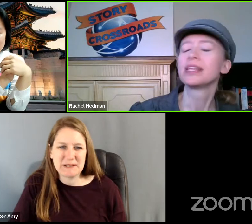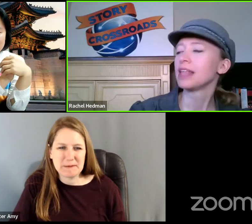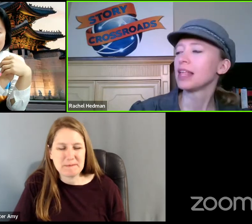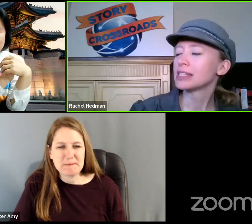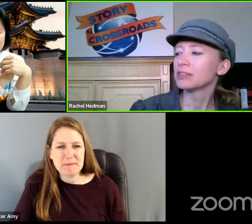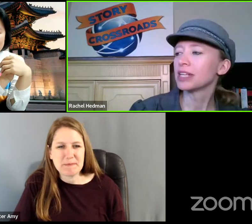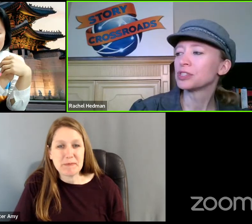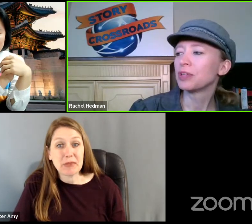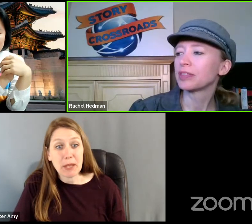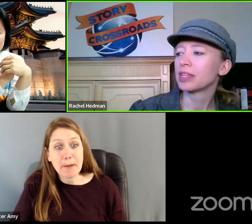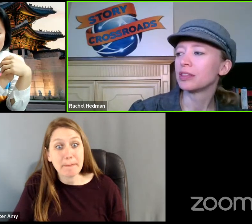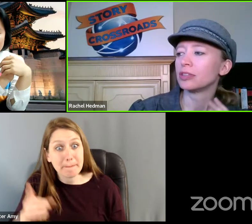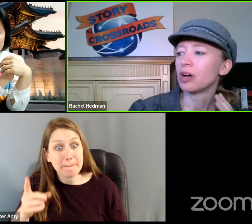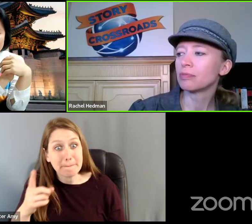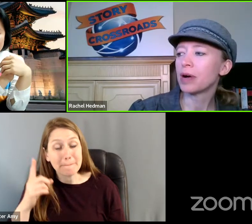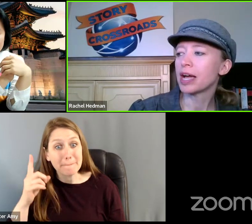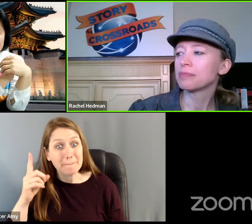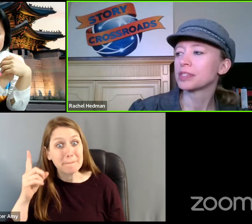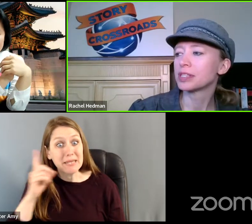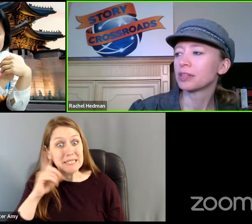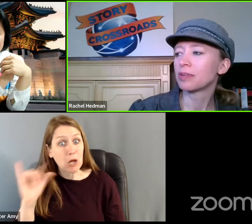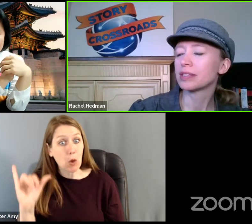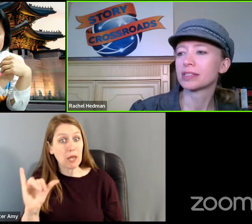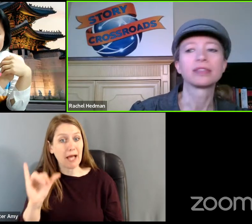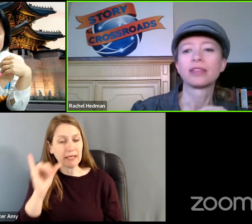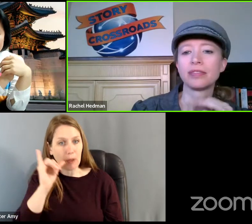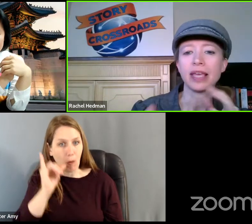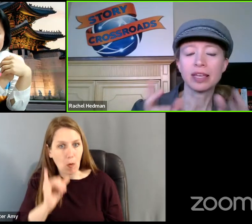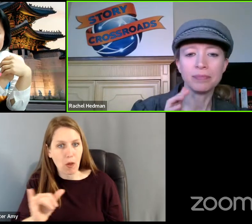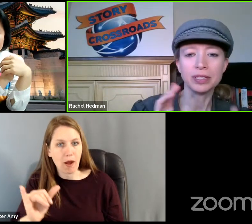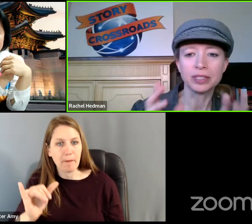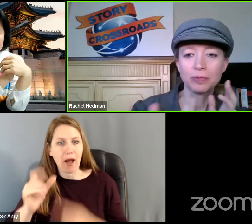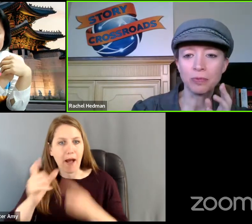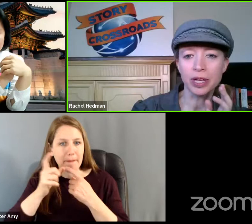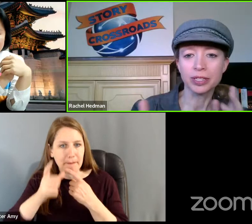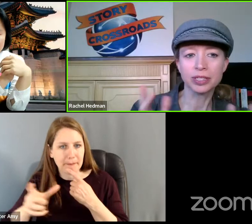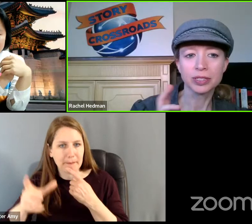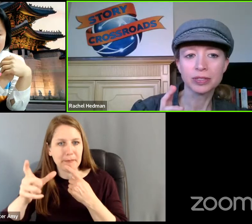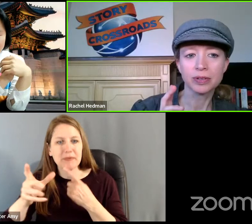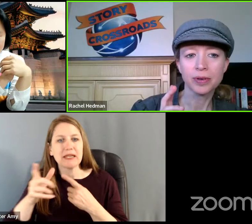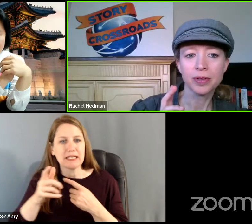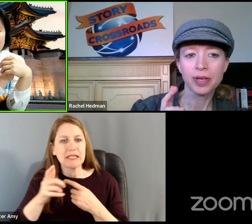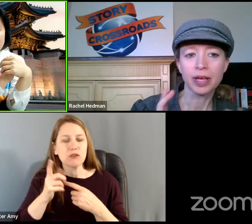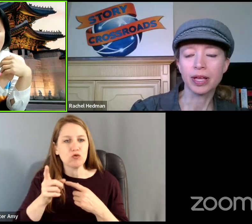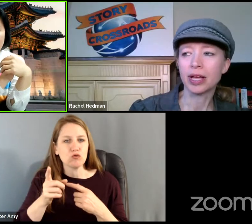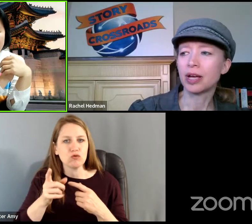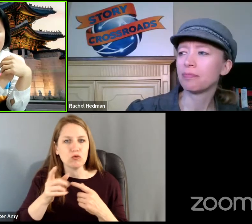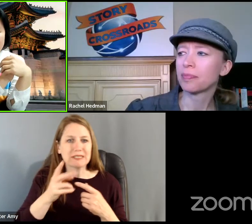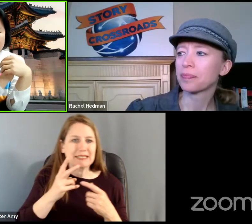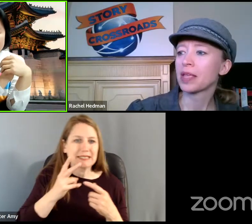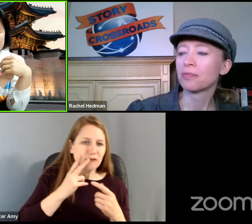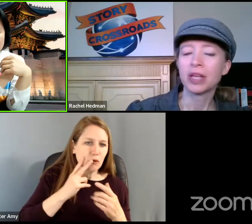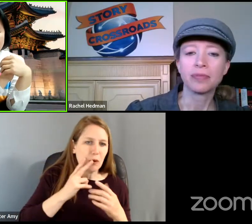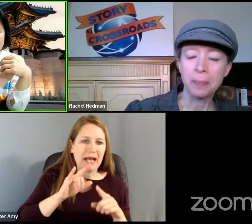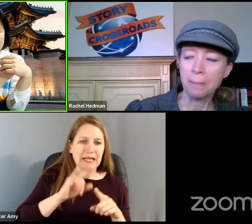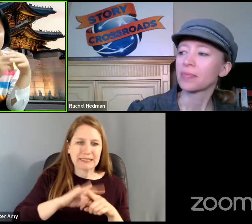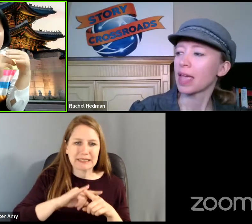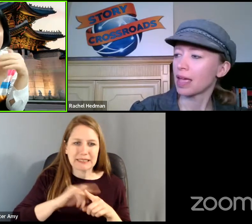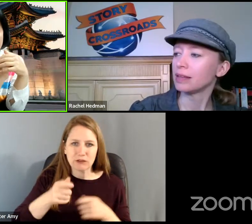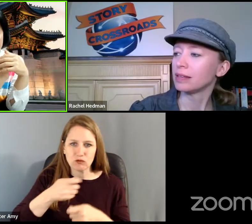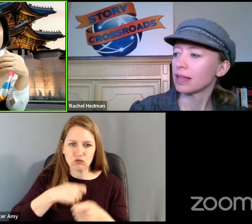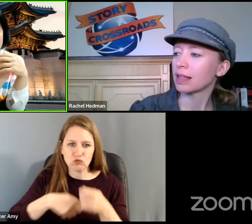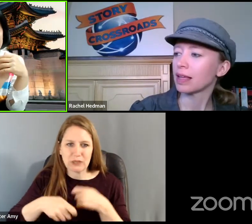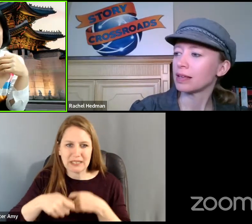So it sounds like too, like the long pipes, the cigarettes, they can be switched. Okay.